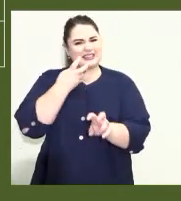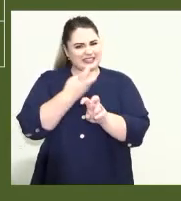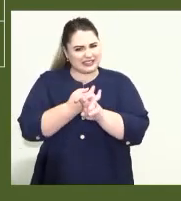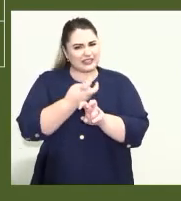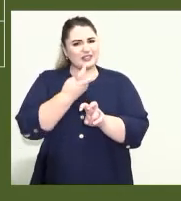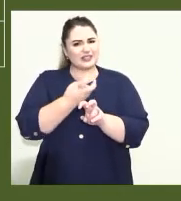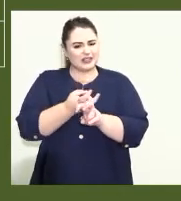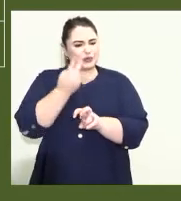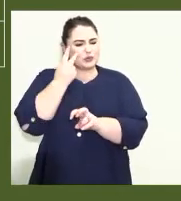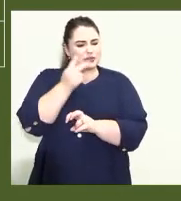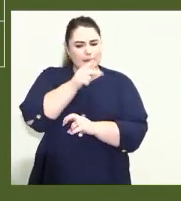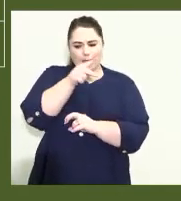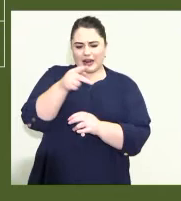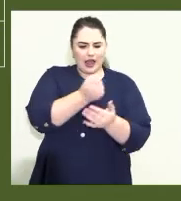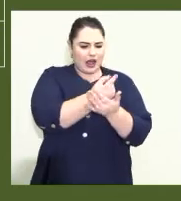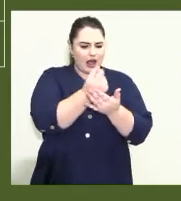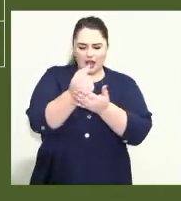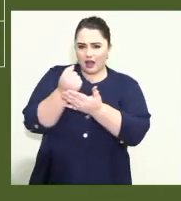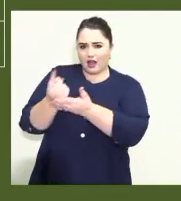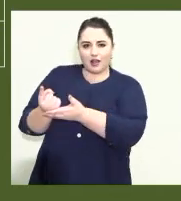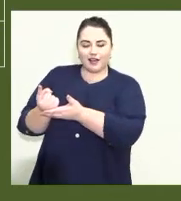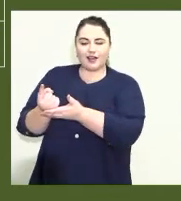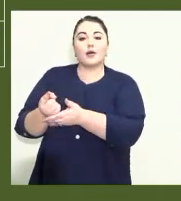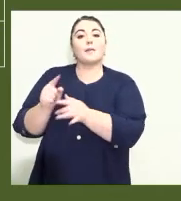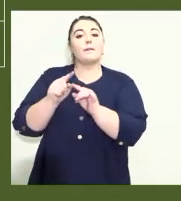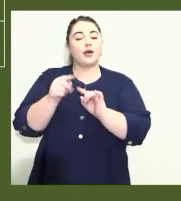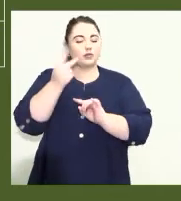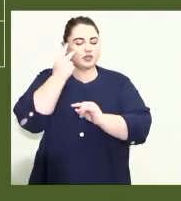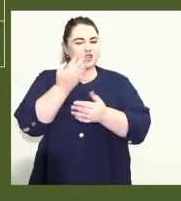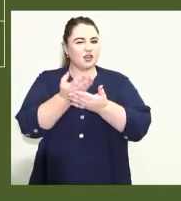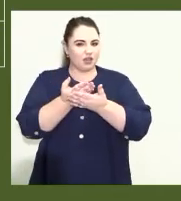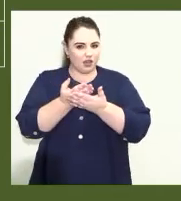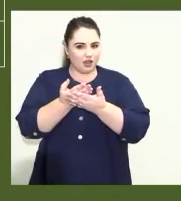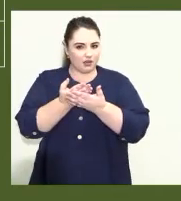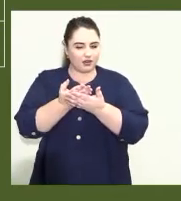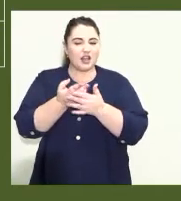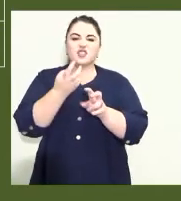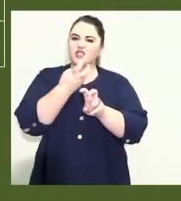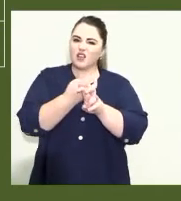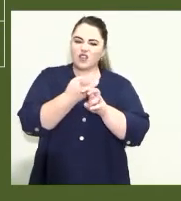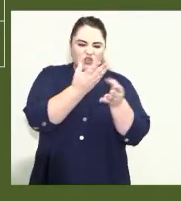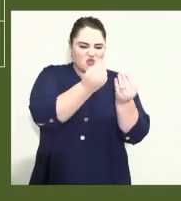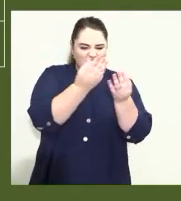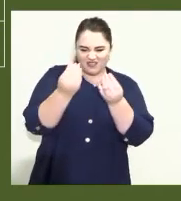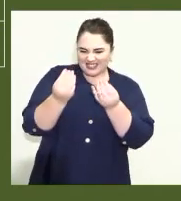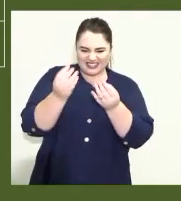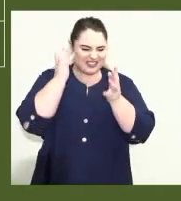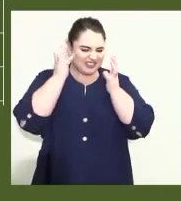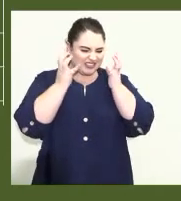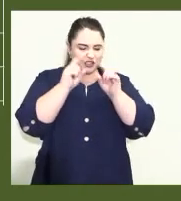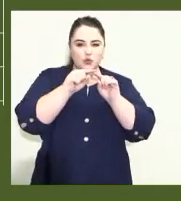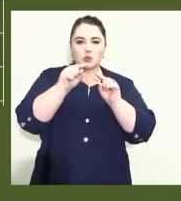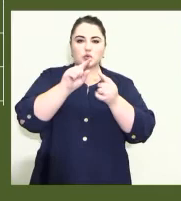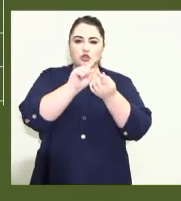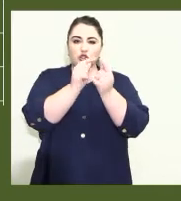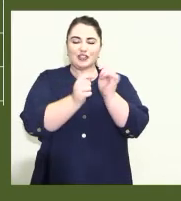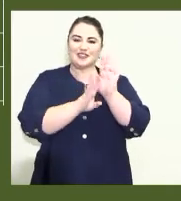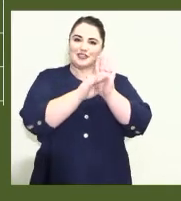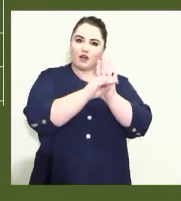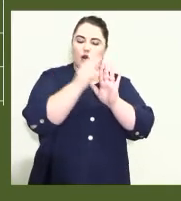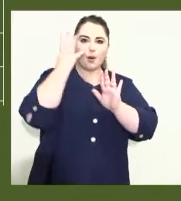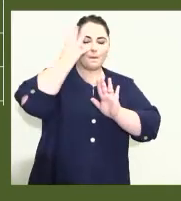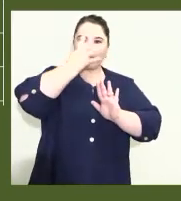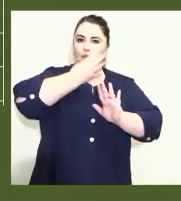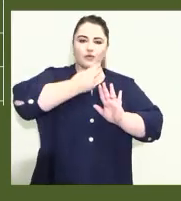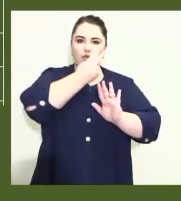sometimes hard to spot the trends. We can look at the trends here. It's a bit hard to look at the numbers, so we put it in a graph, and look